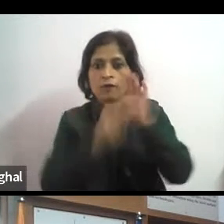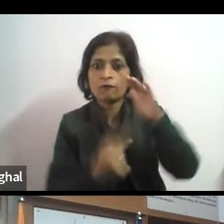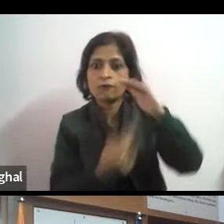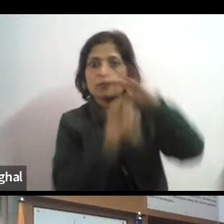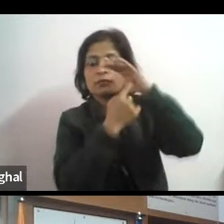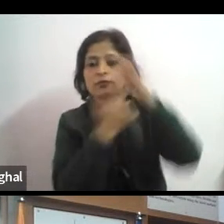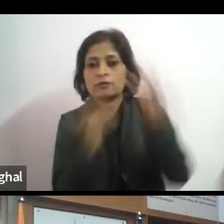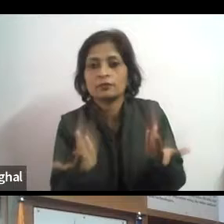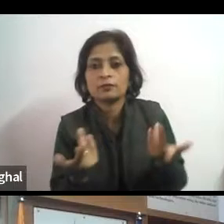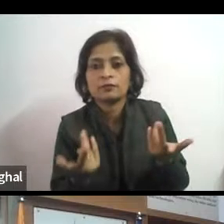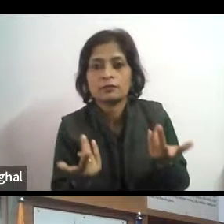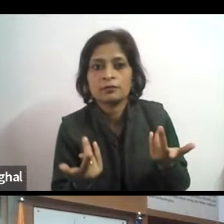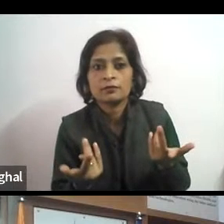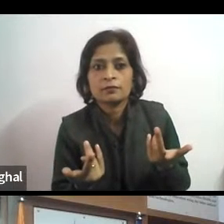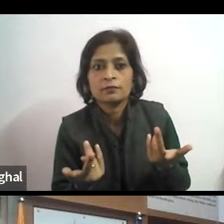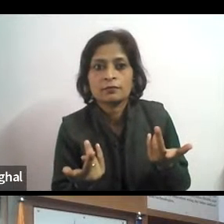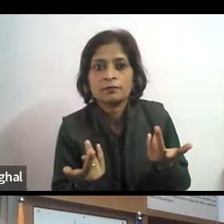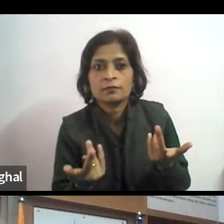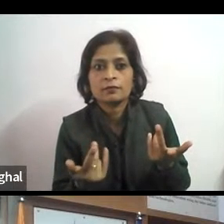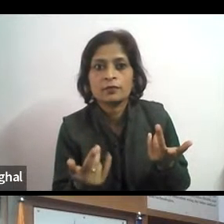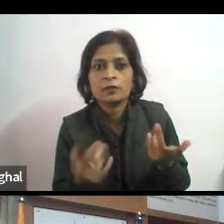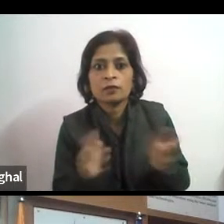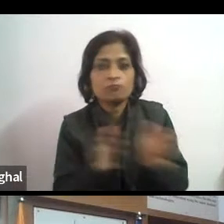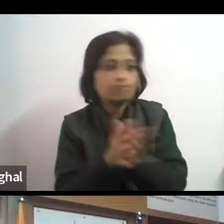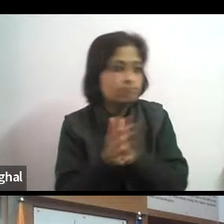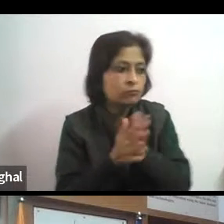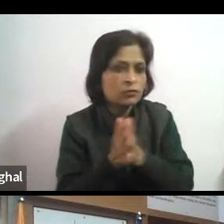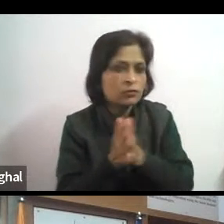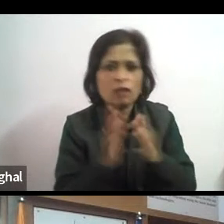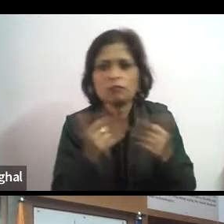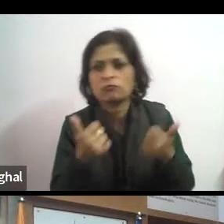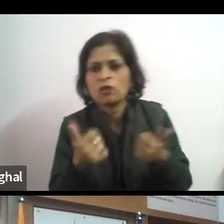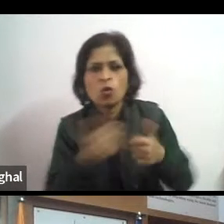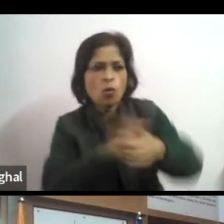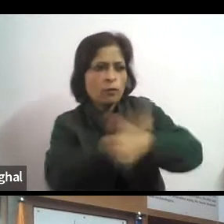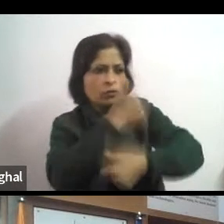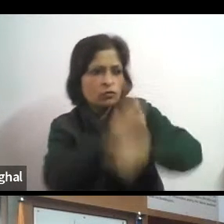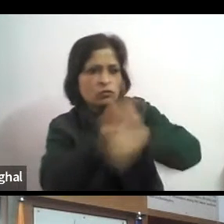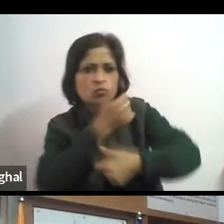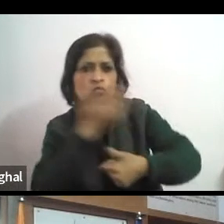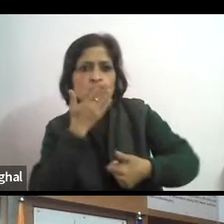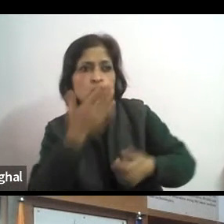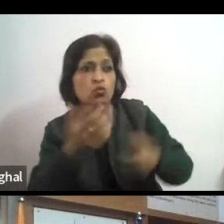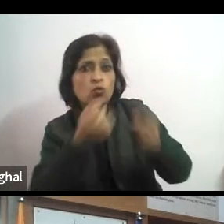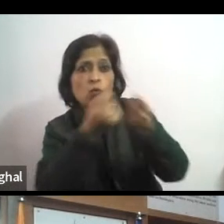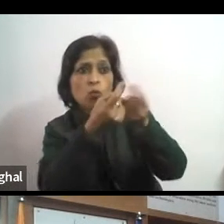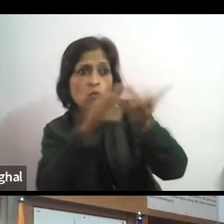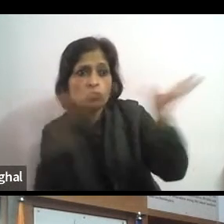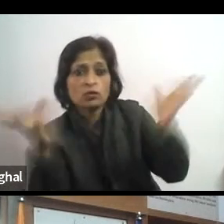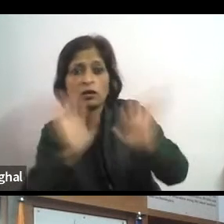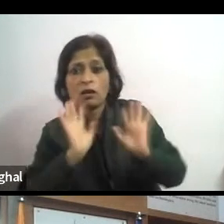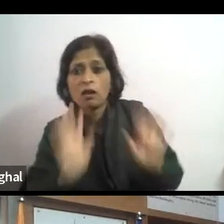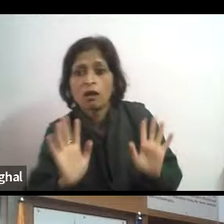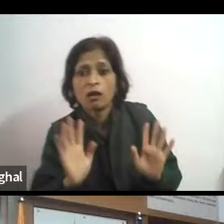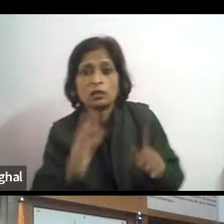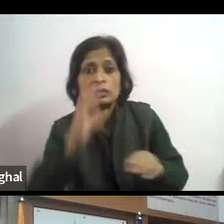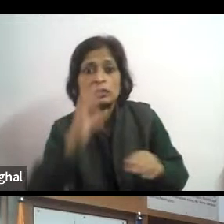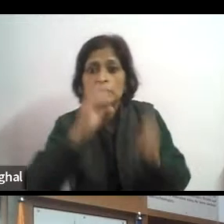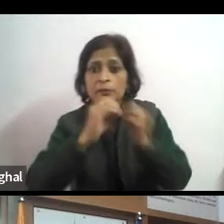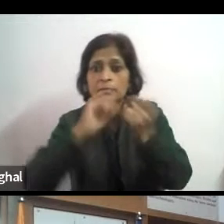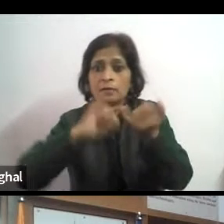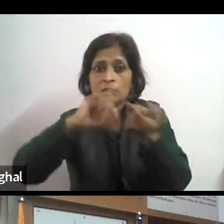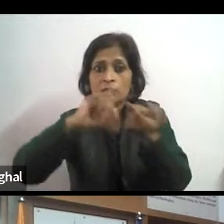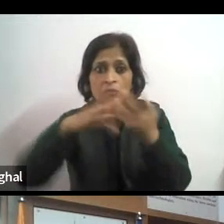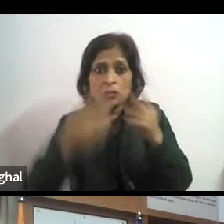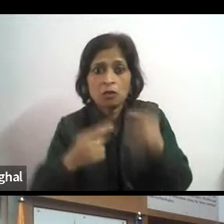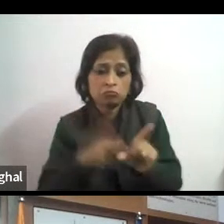did not have so much of an infrastructure to be competing with so-called big public schools, which had been topping the list for so many